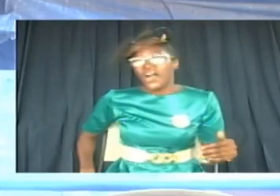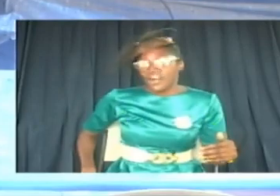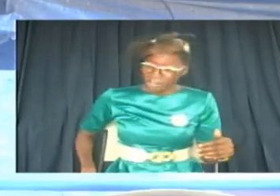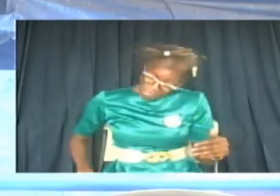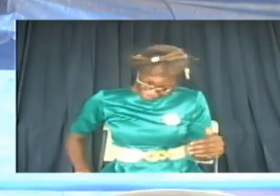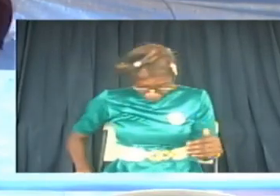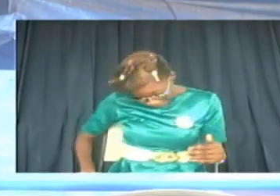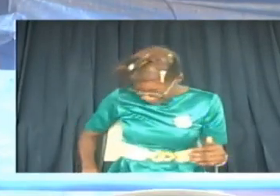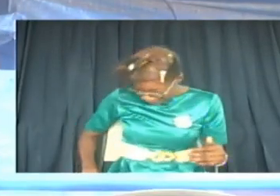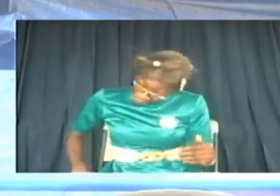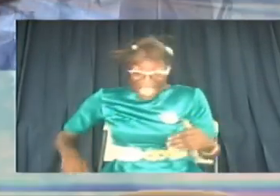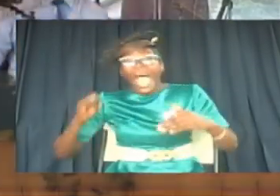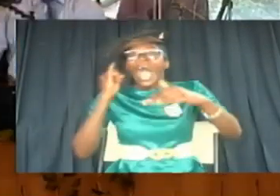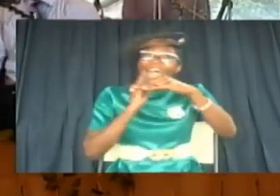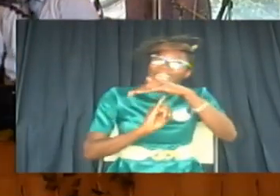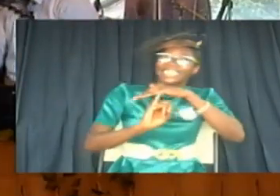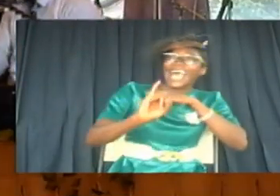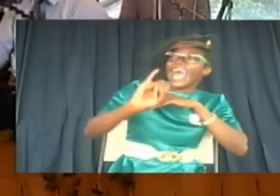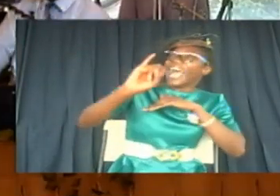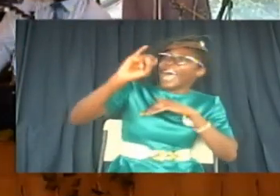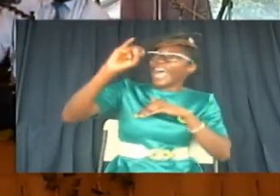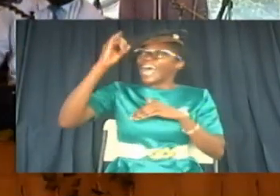Yes.